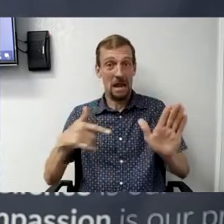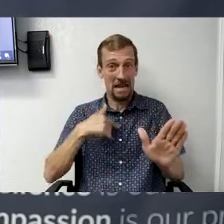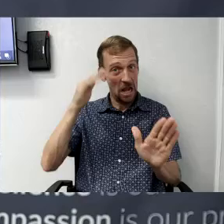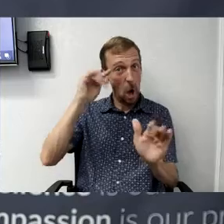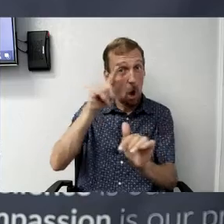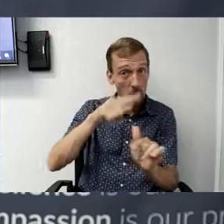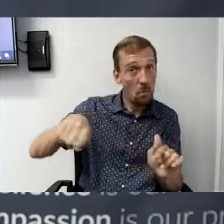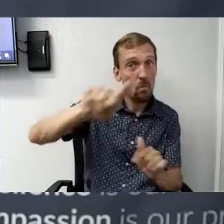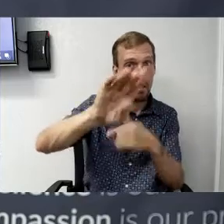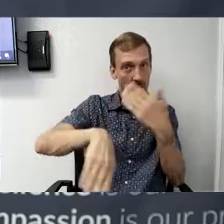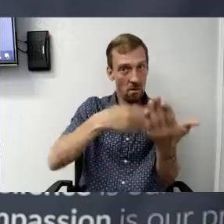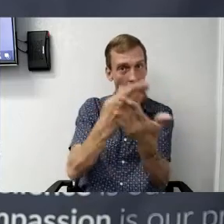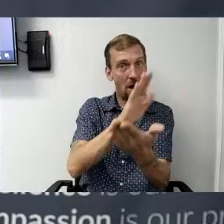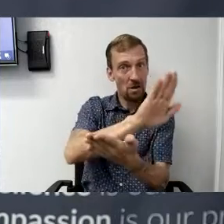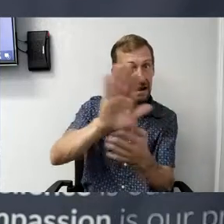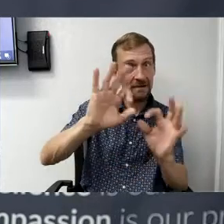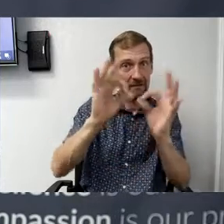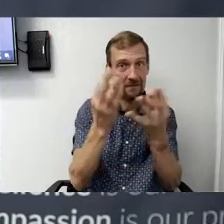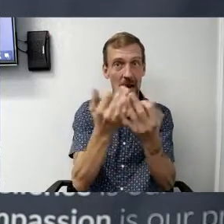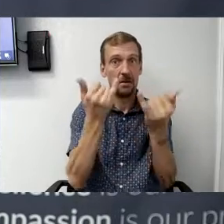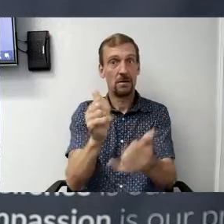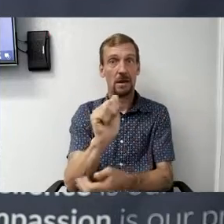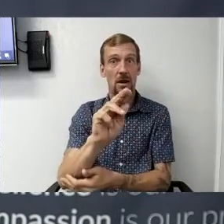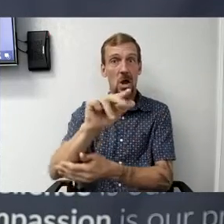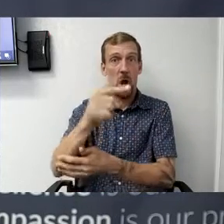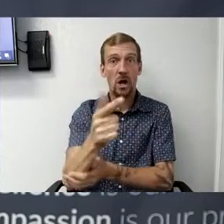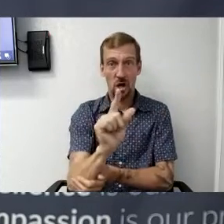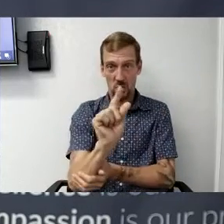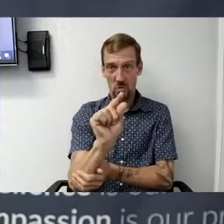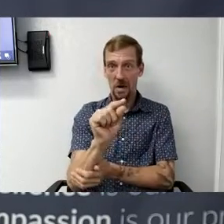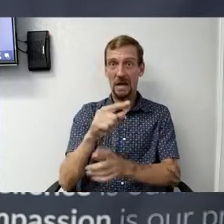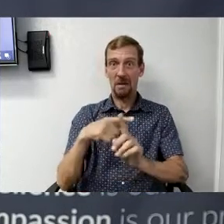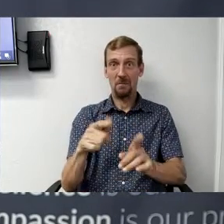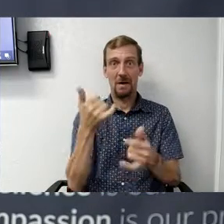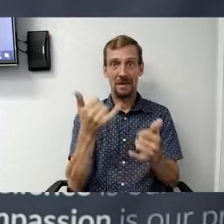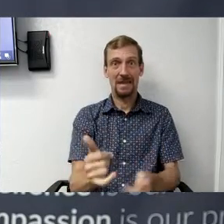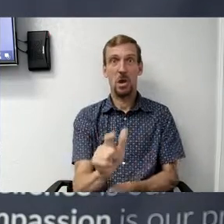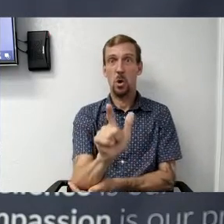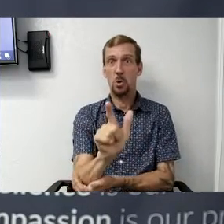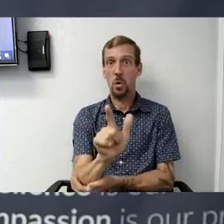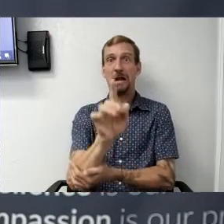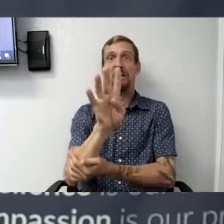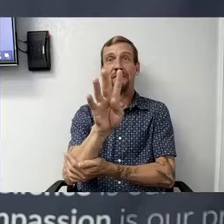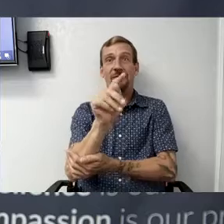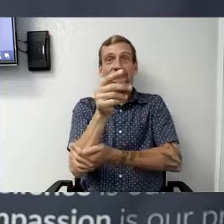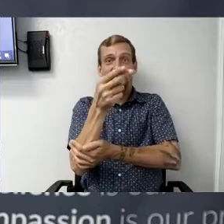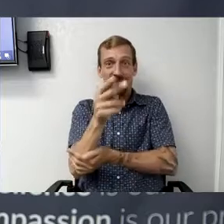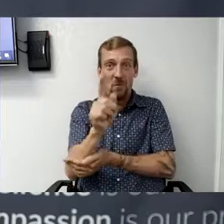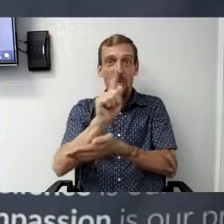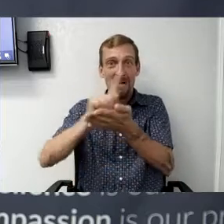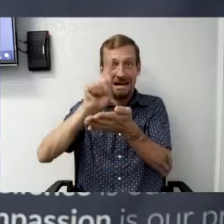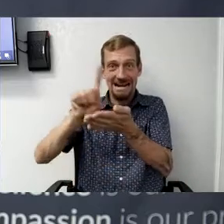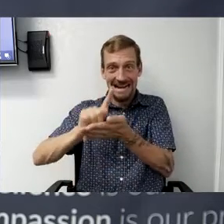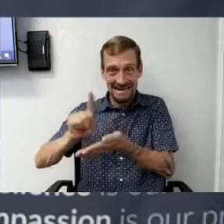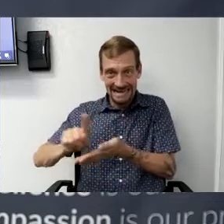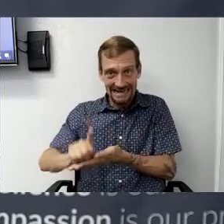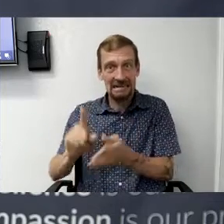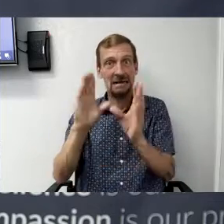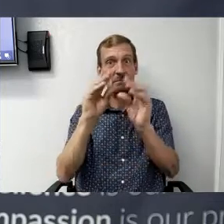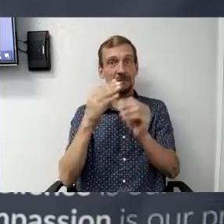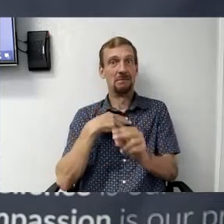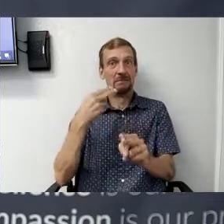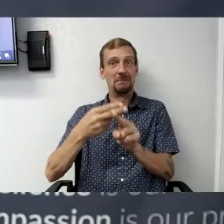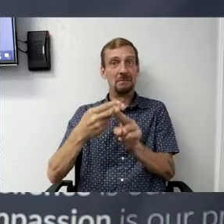well. Today is August 20th, and hard to believe, but this is our 24th weekly virtual meeting. My name is